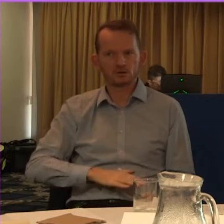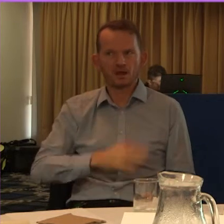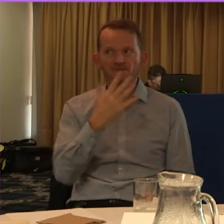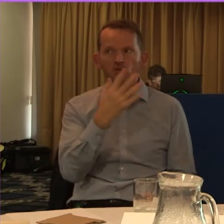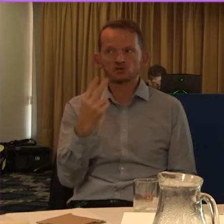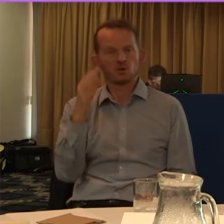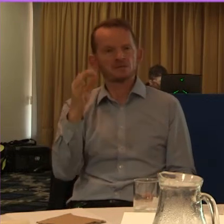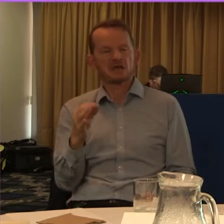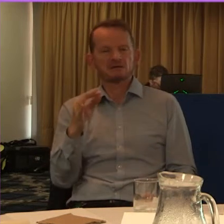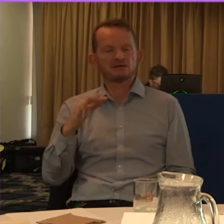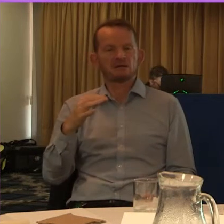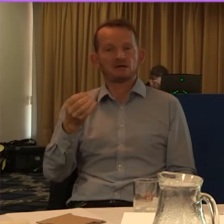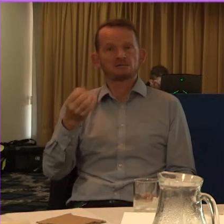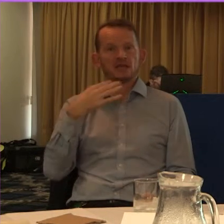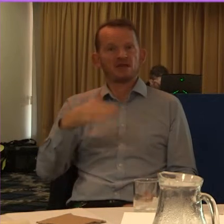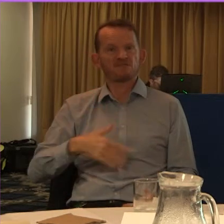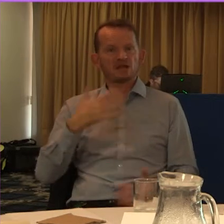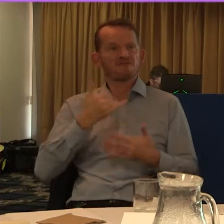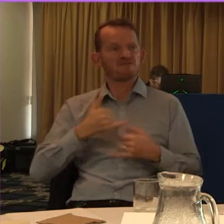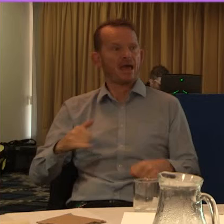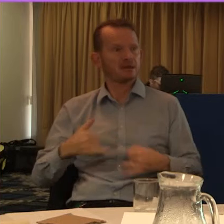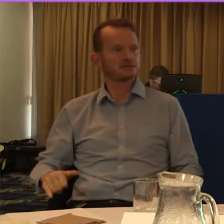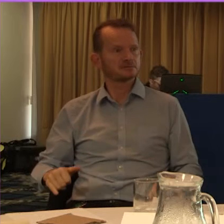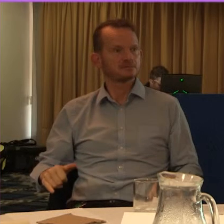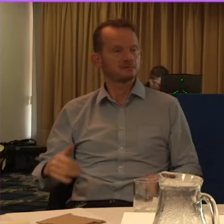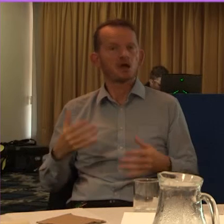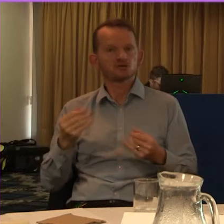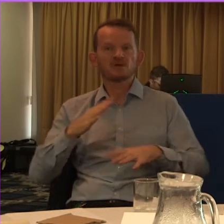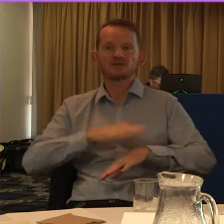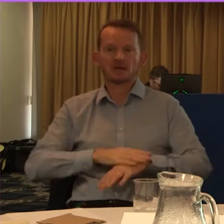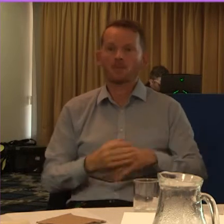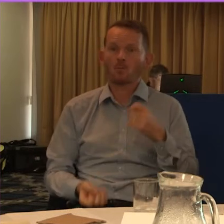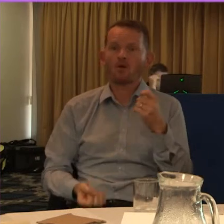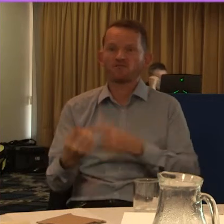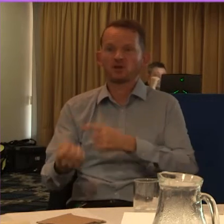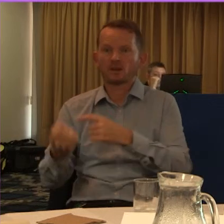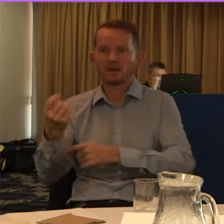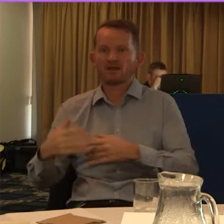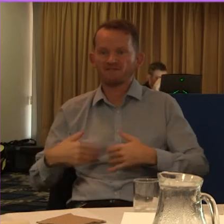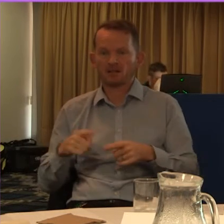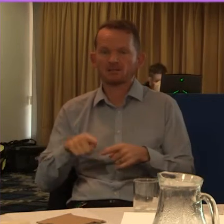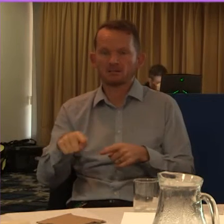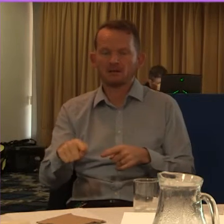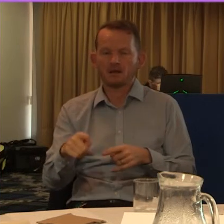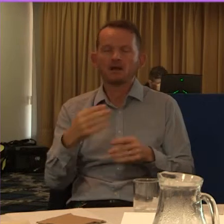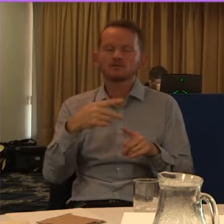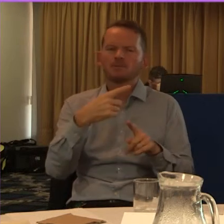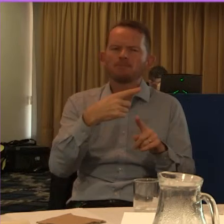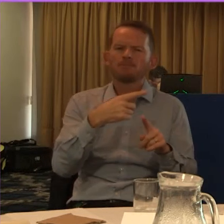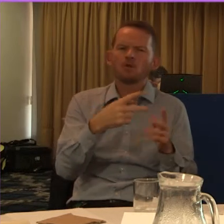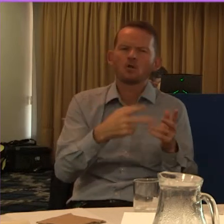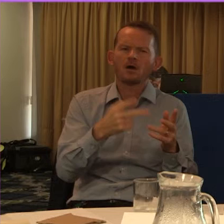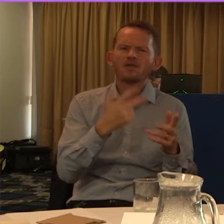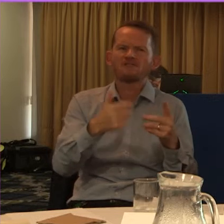and 42% reported feeling a failure, and that was for at least some of the time or more frequently. And some of the qualitative